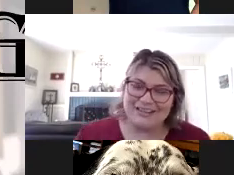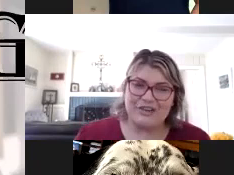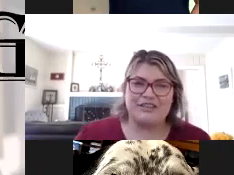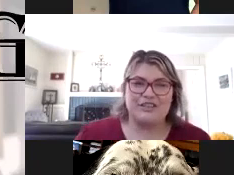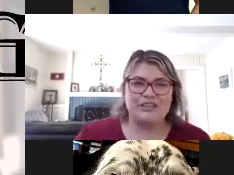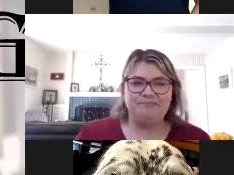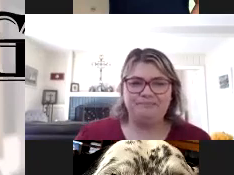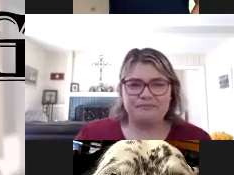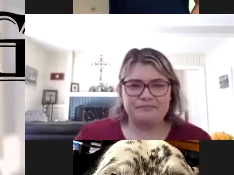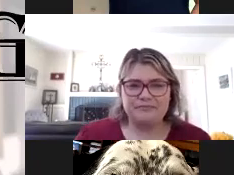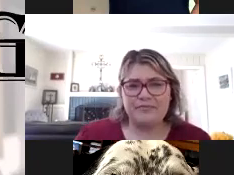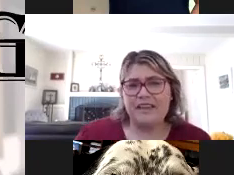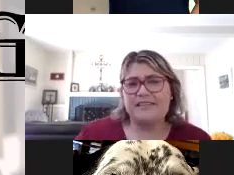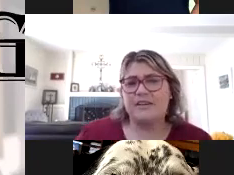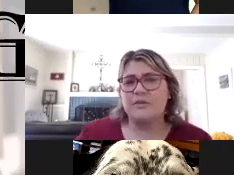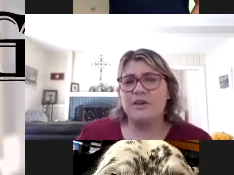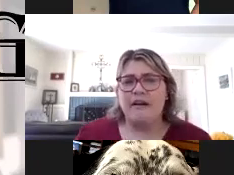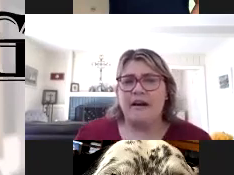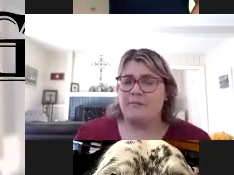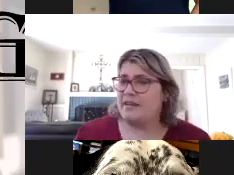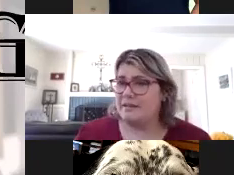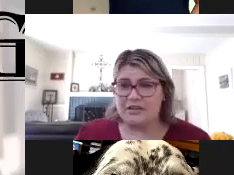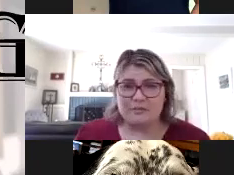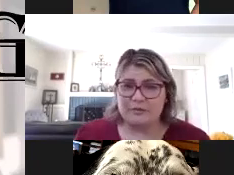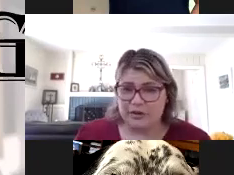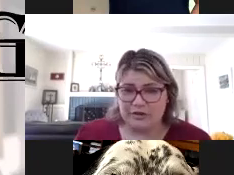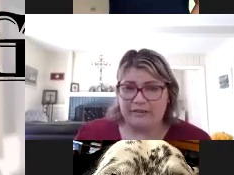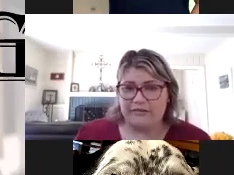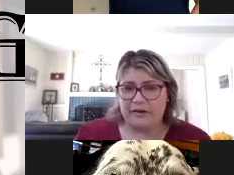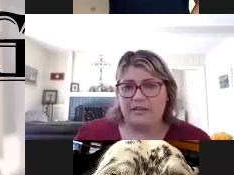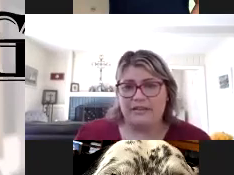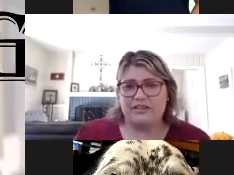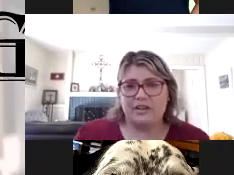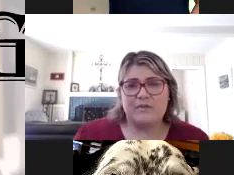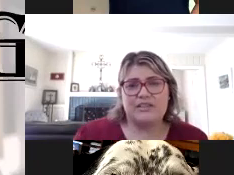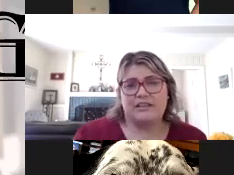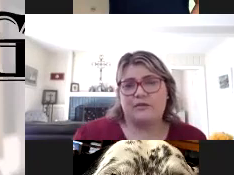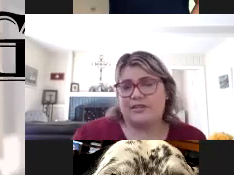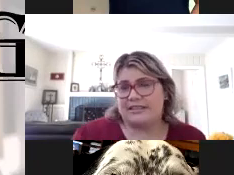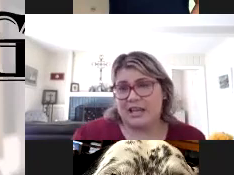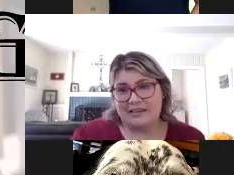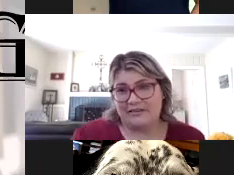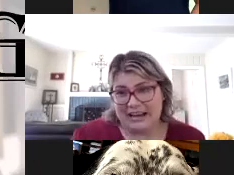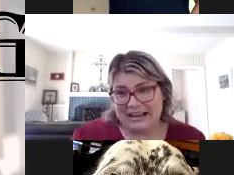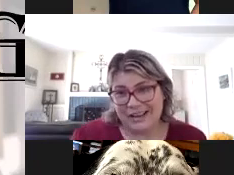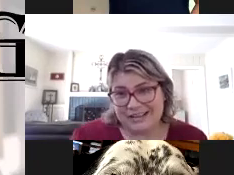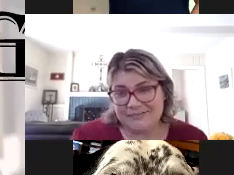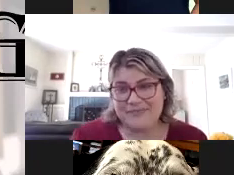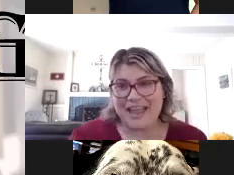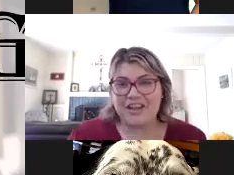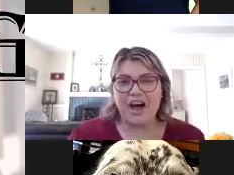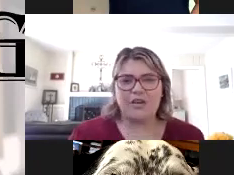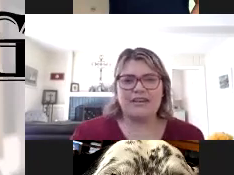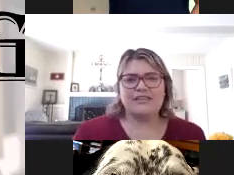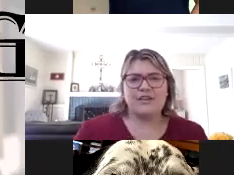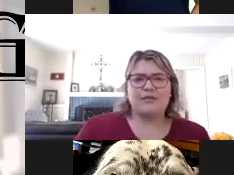states in the Constitution. And so, as I mentioned before, you have the Federal Election Commission that enforces campaign finance laws,